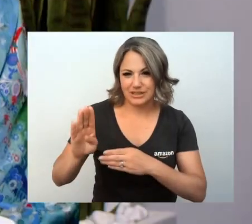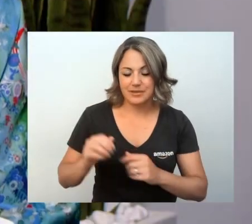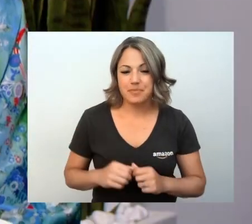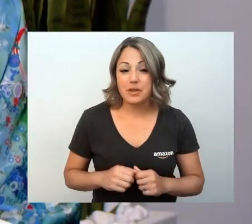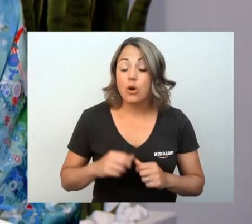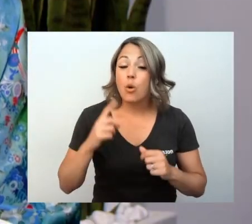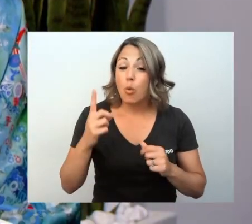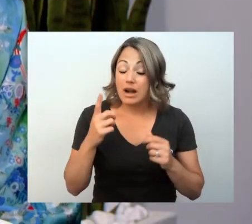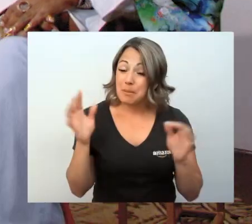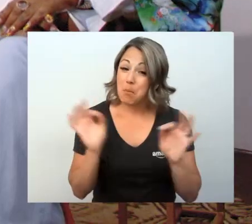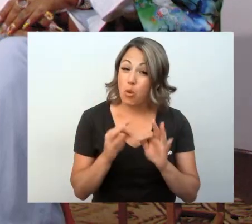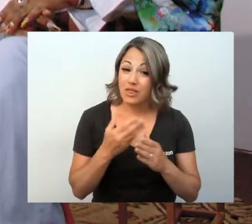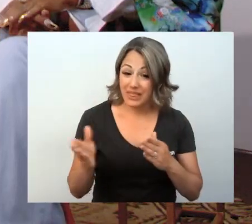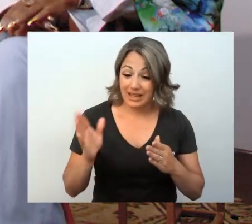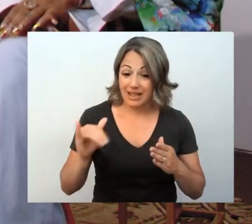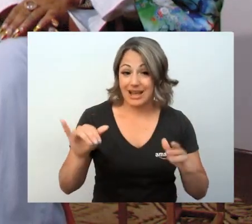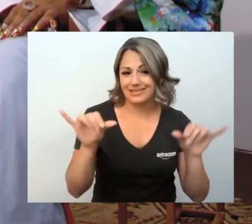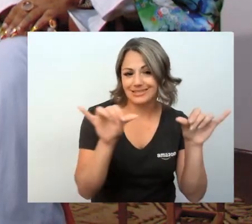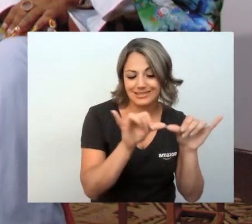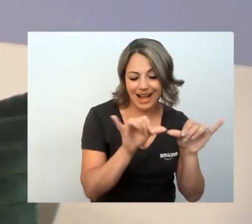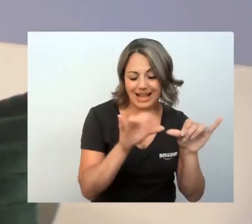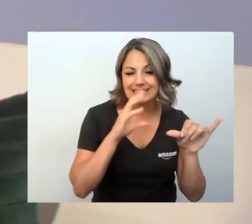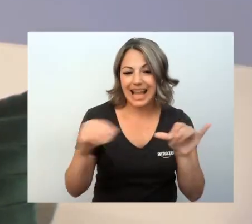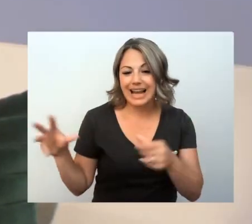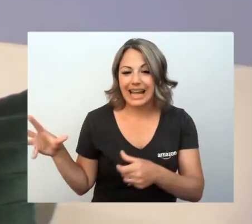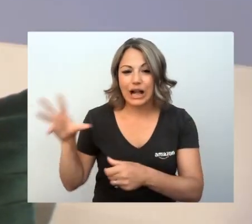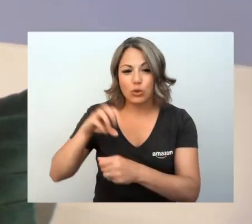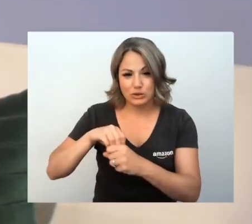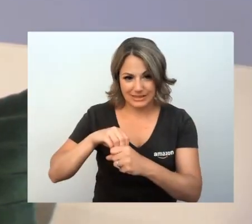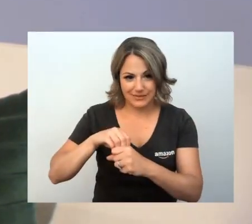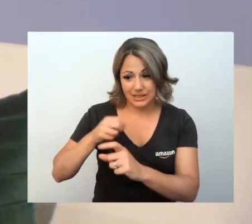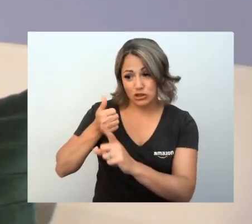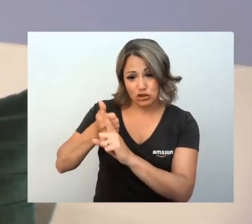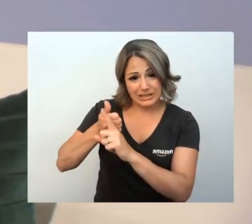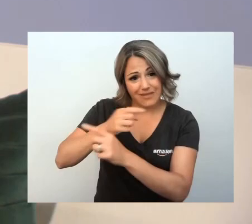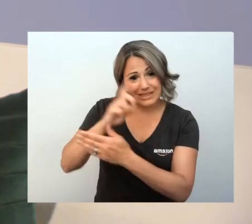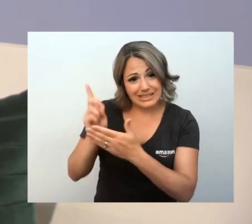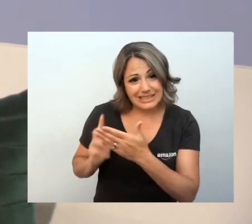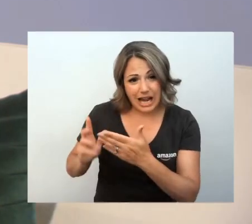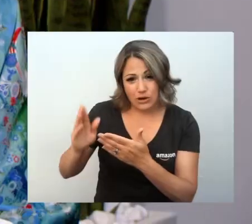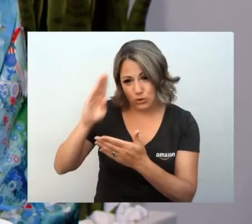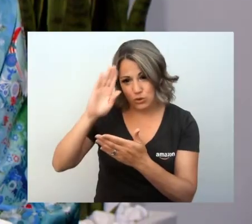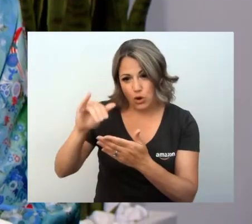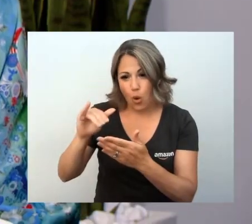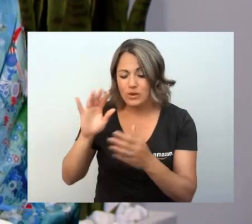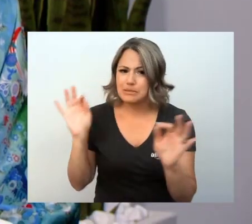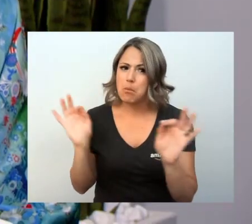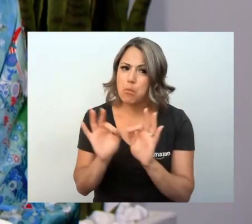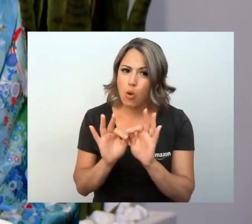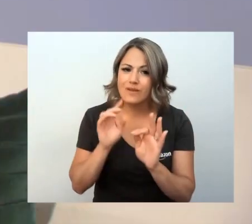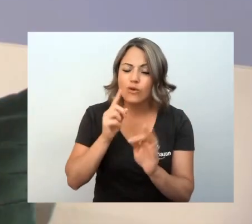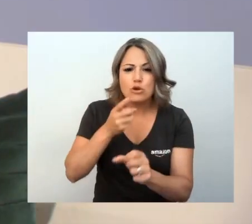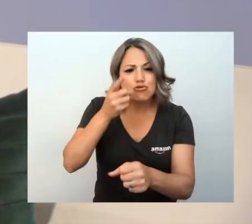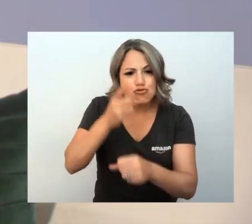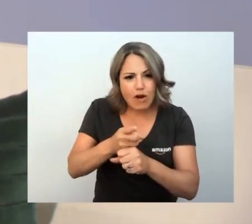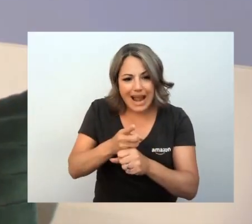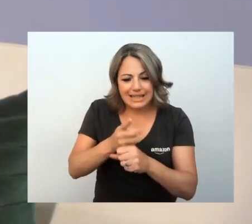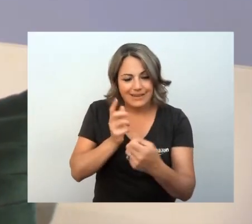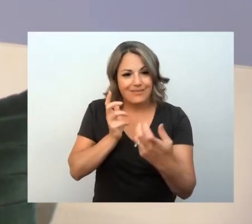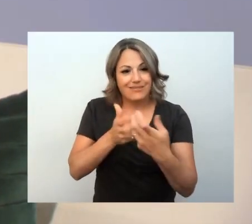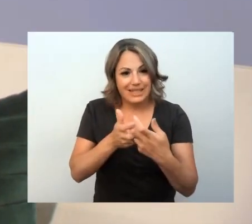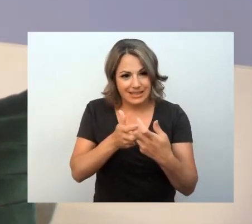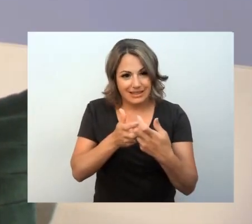inclusivity. As a stylist and designer, you know how important it is to have that proper fit for a customer. And